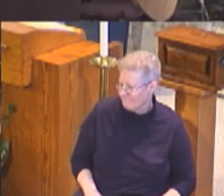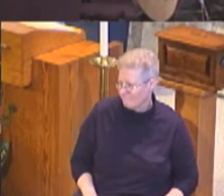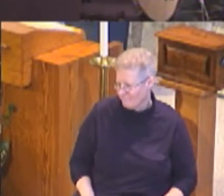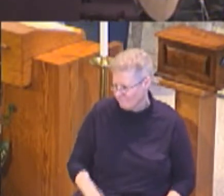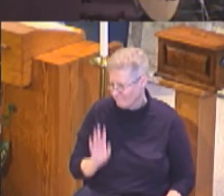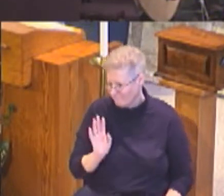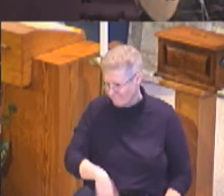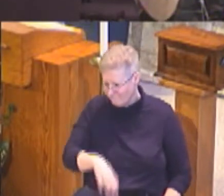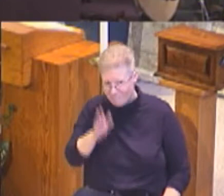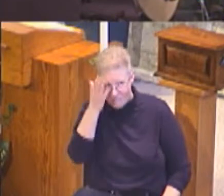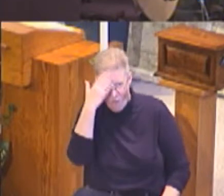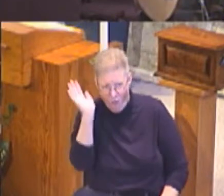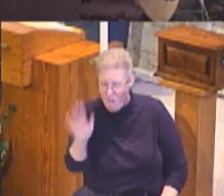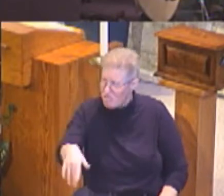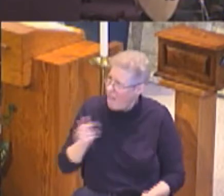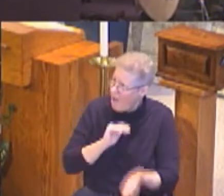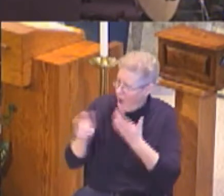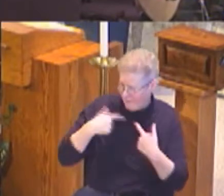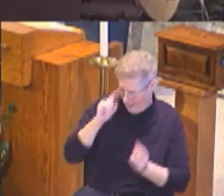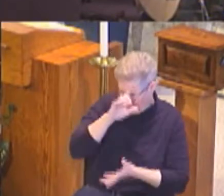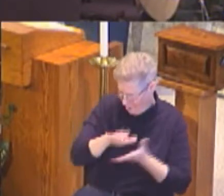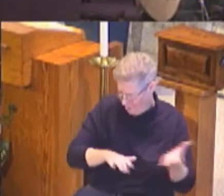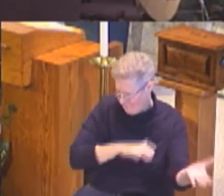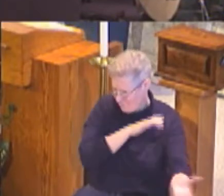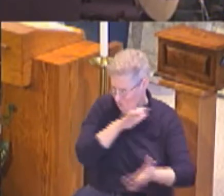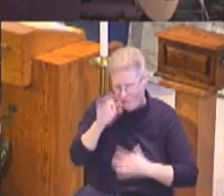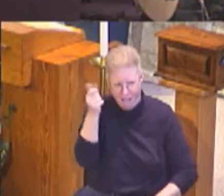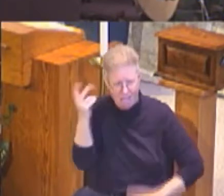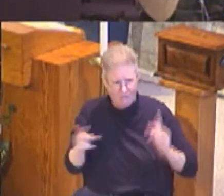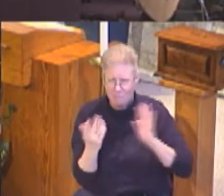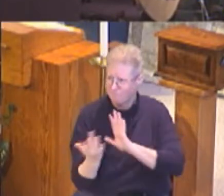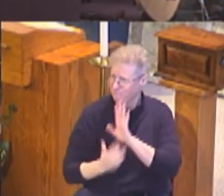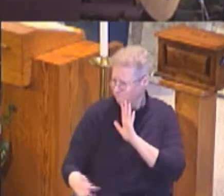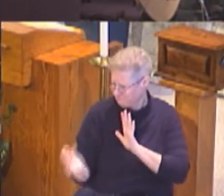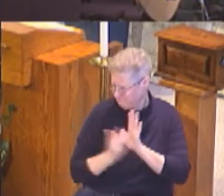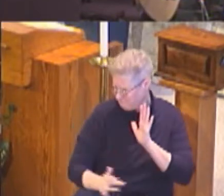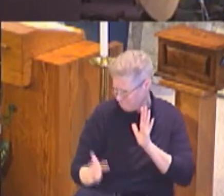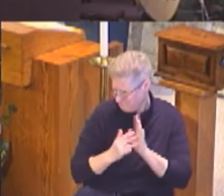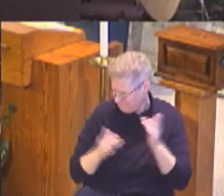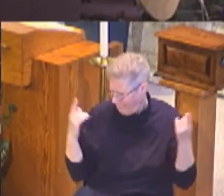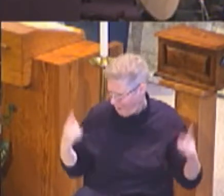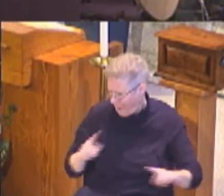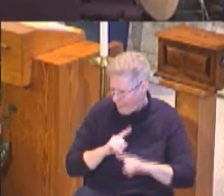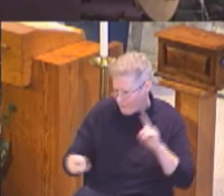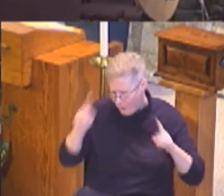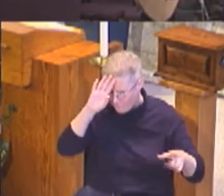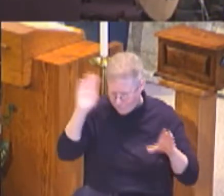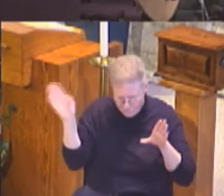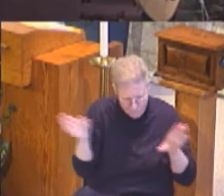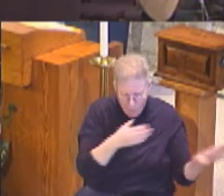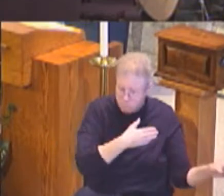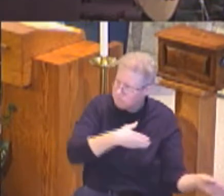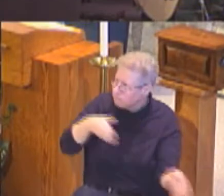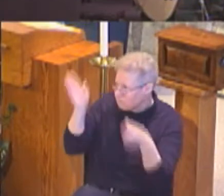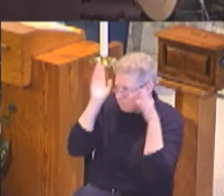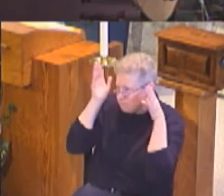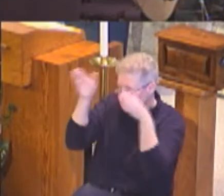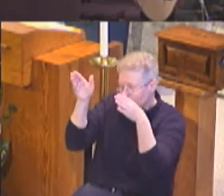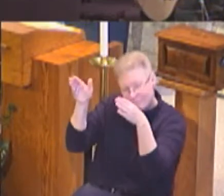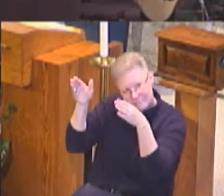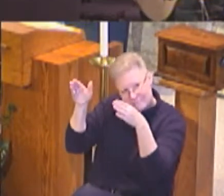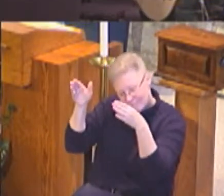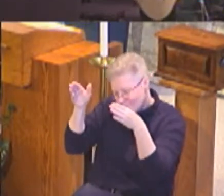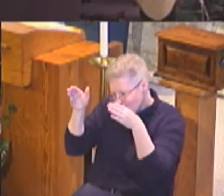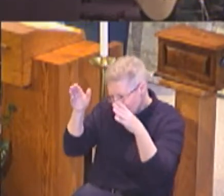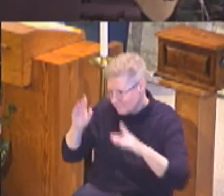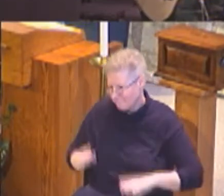Lord, you know how often I'm confused, and you know how often I've been used, but I keep my mind on you